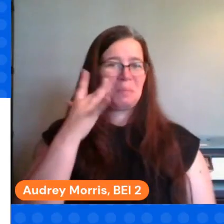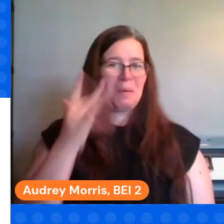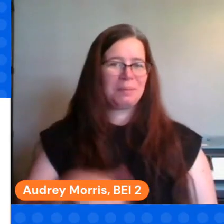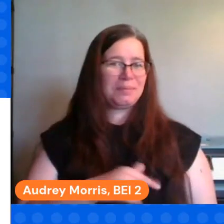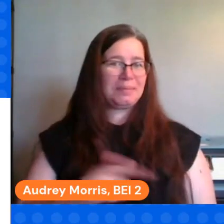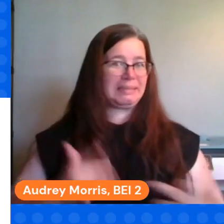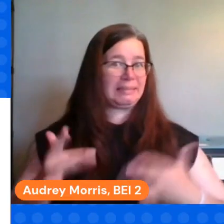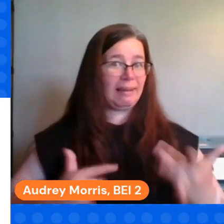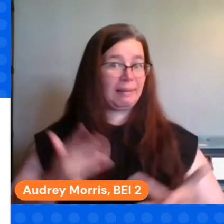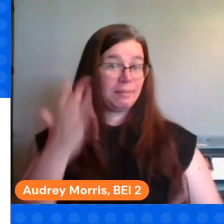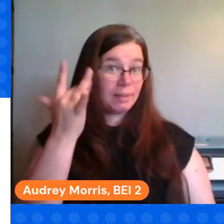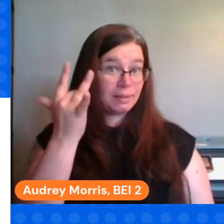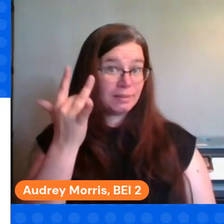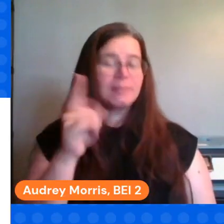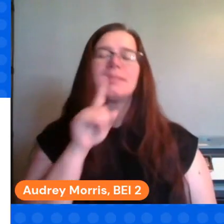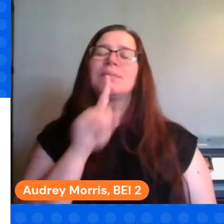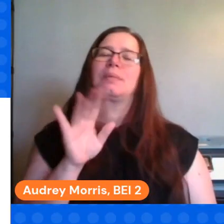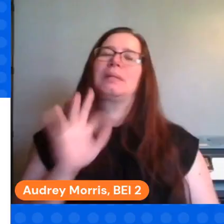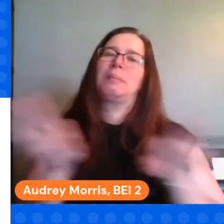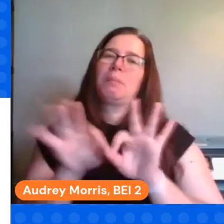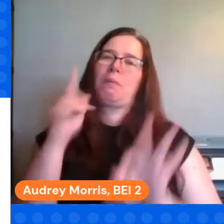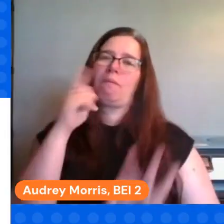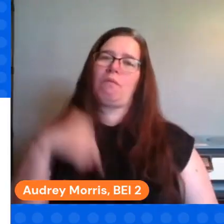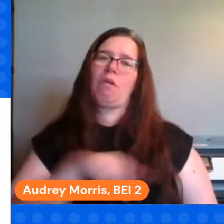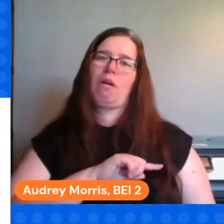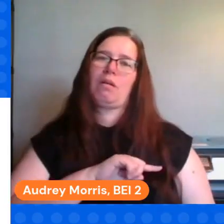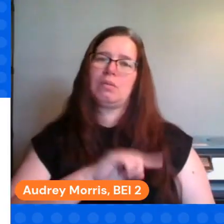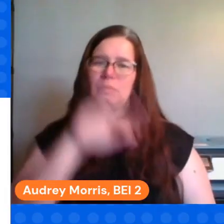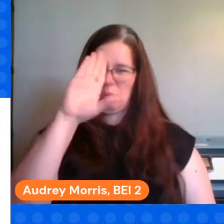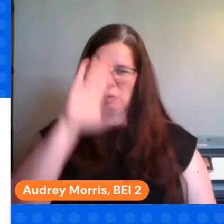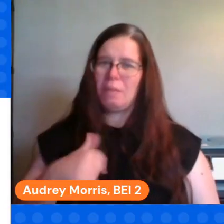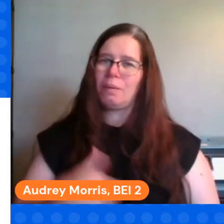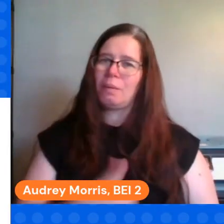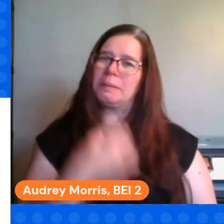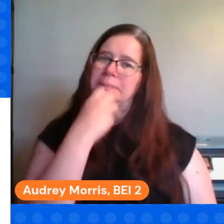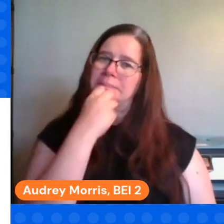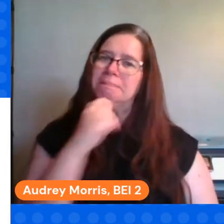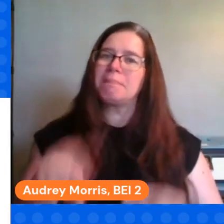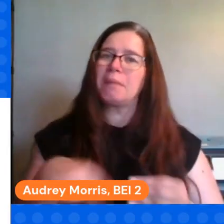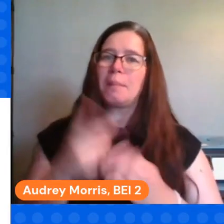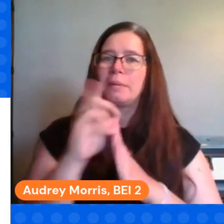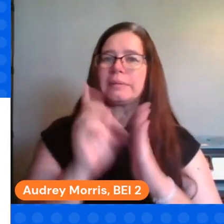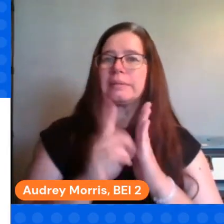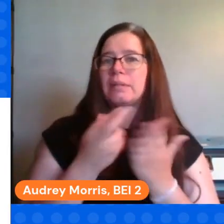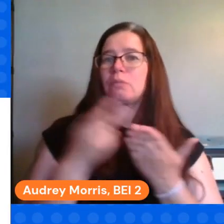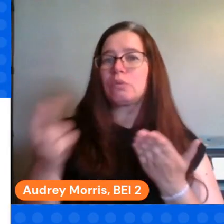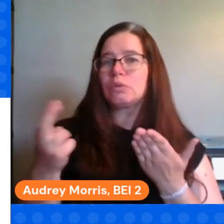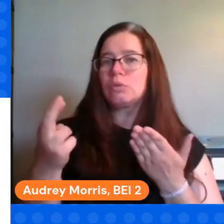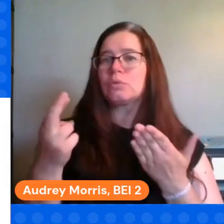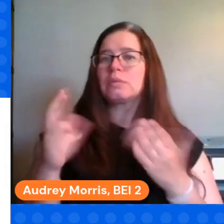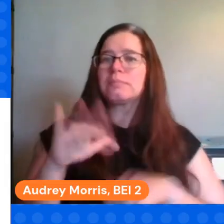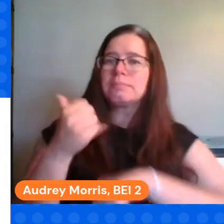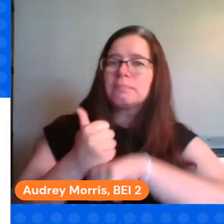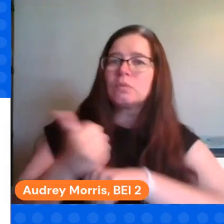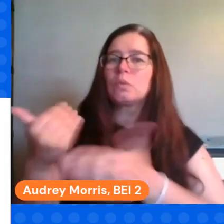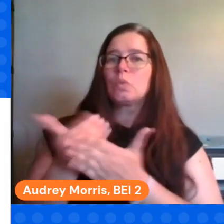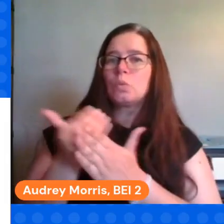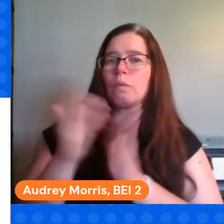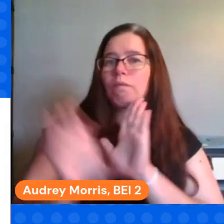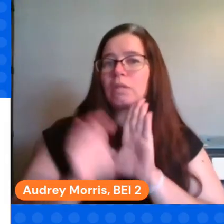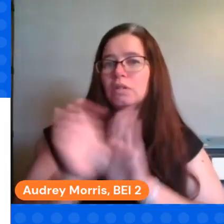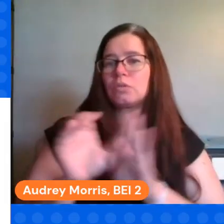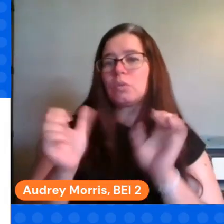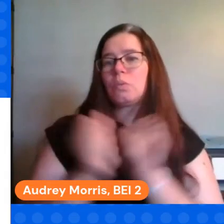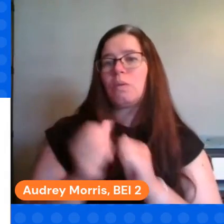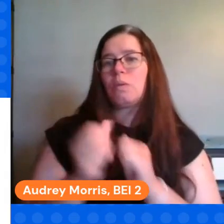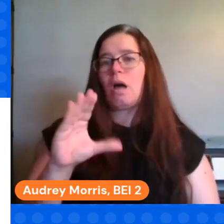that's really important to us. We care a great deal about, designing resources or implementing new features in OctoStudio. But